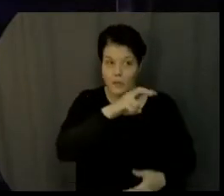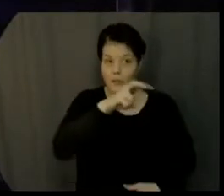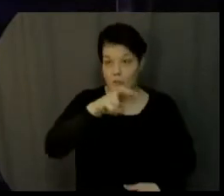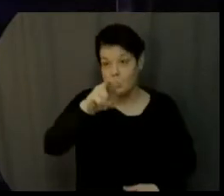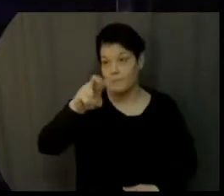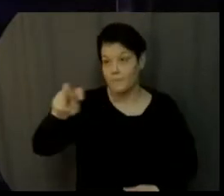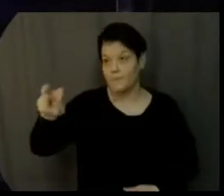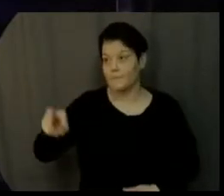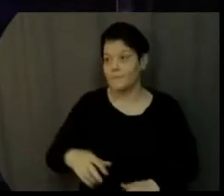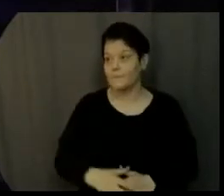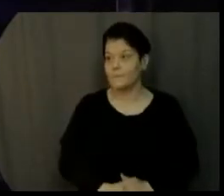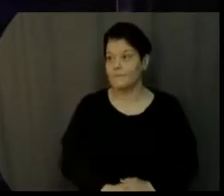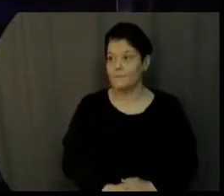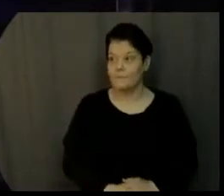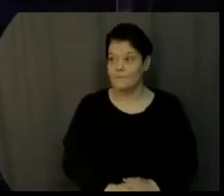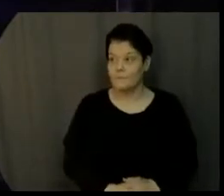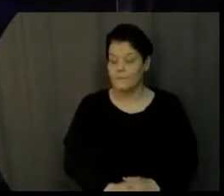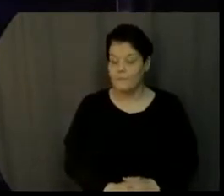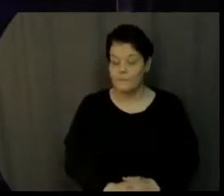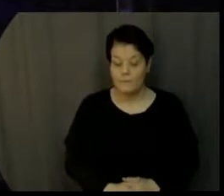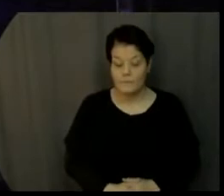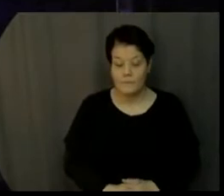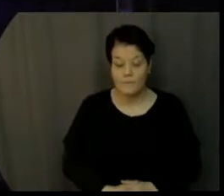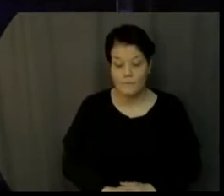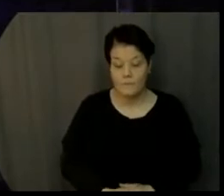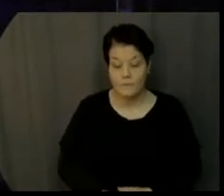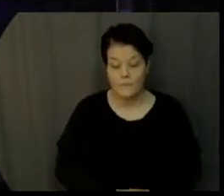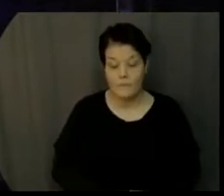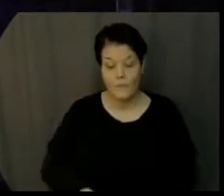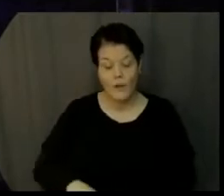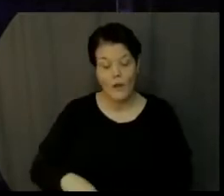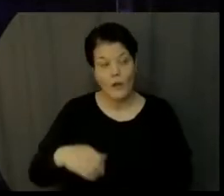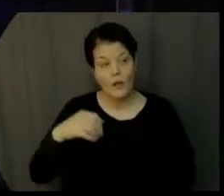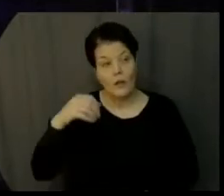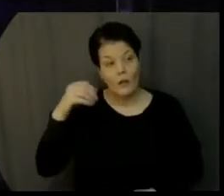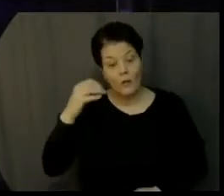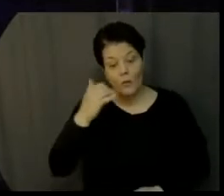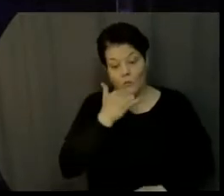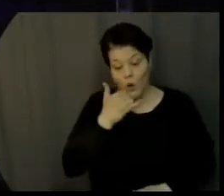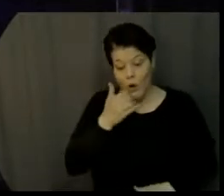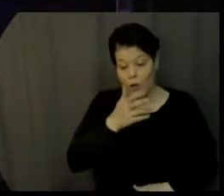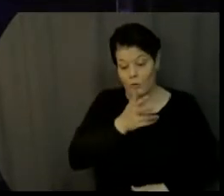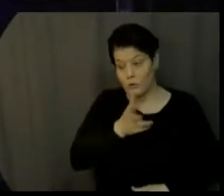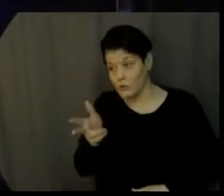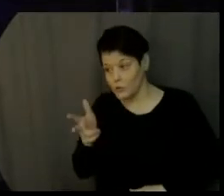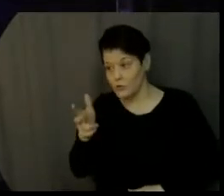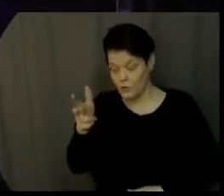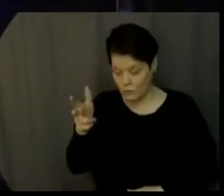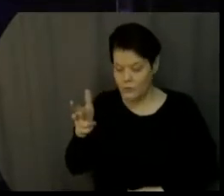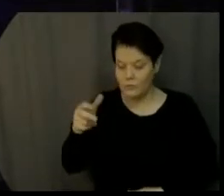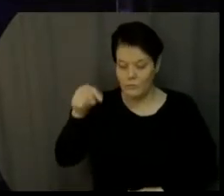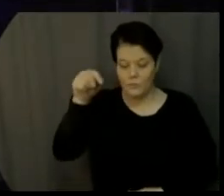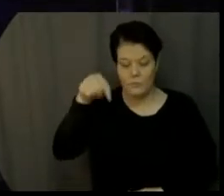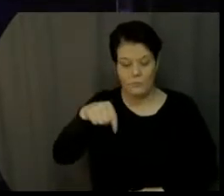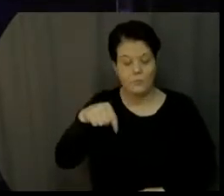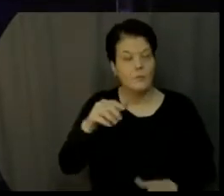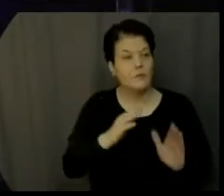but it talks about four wrong turns. And the first one it talks about is legalism.